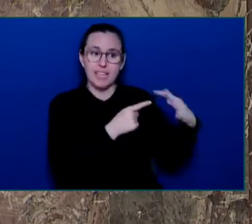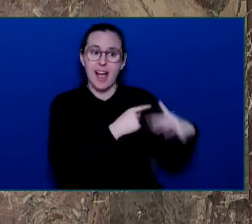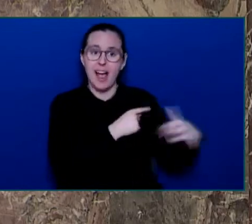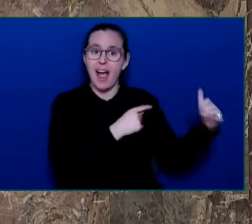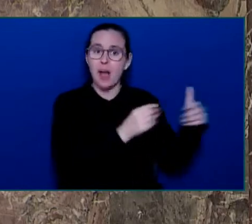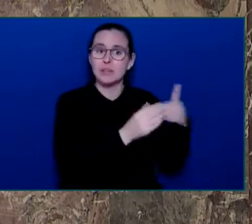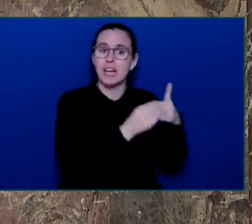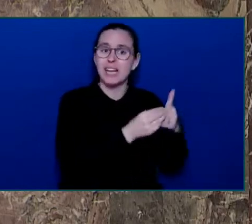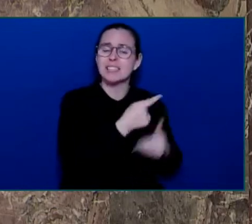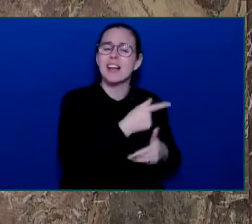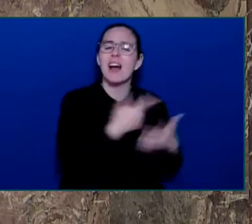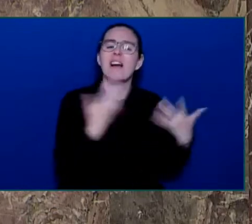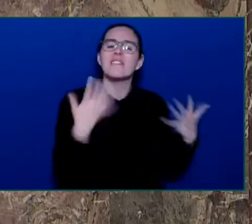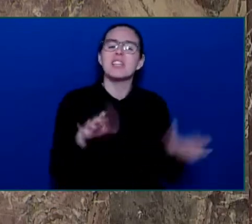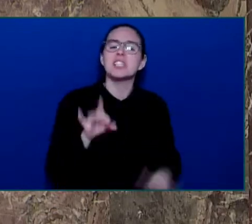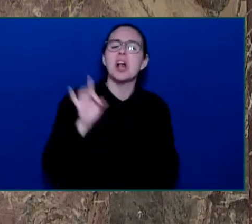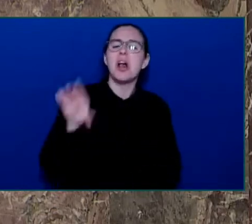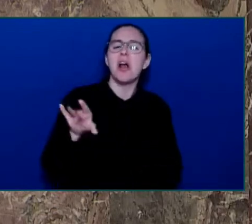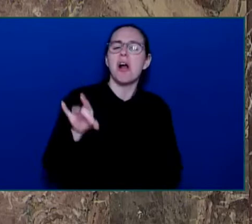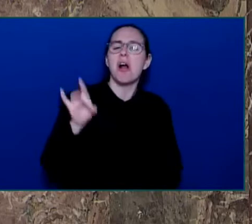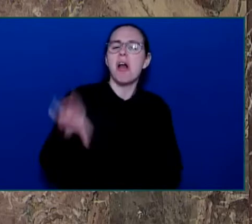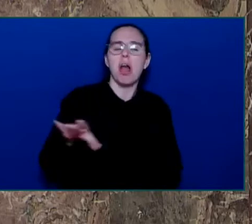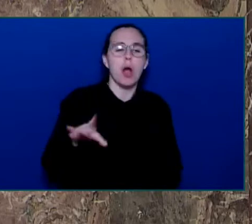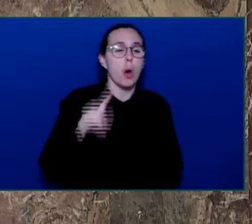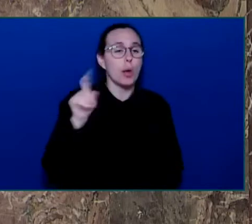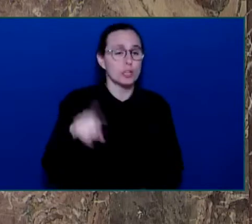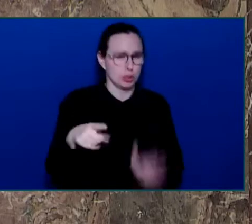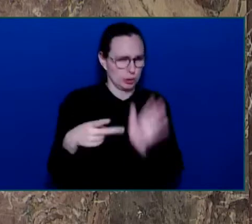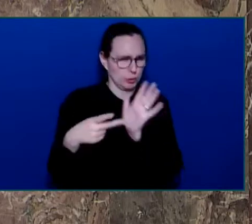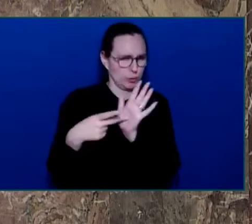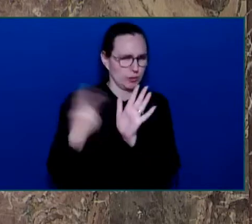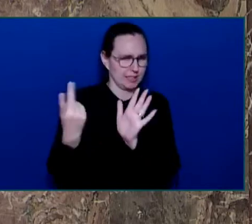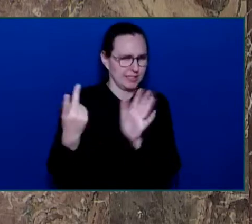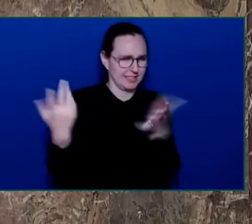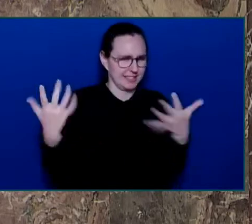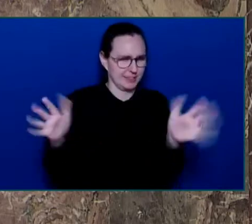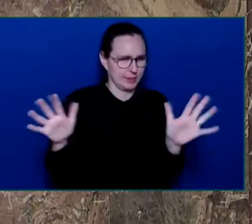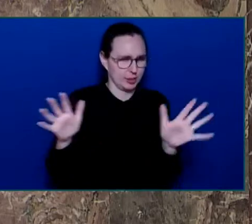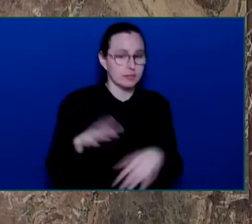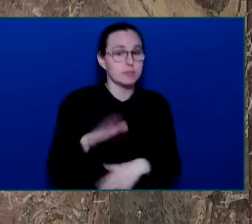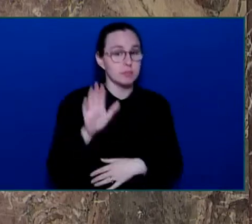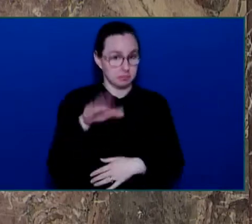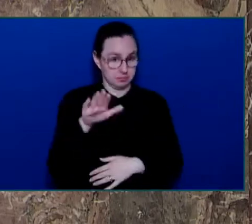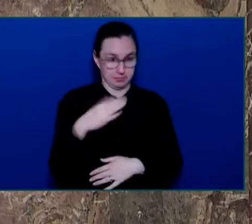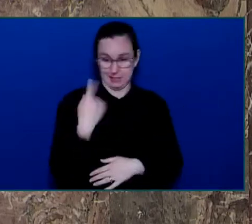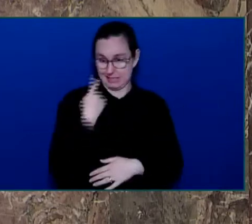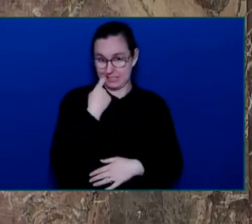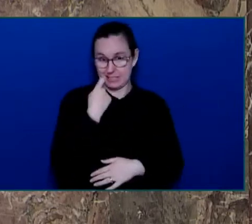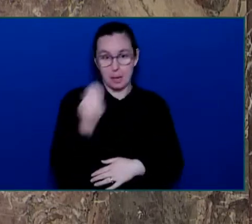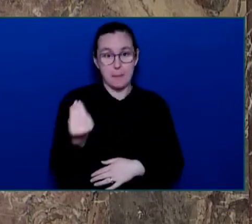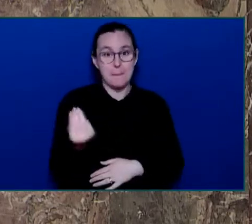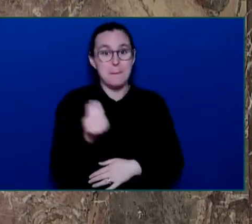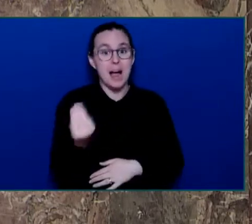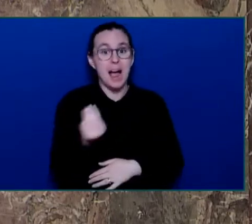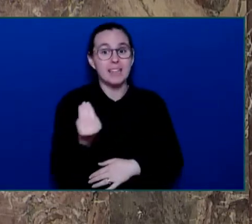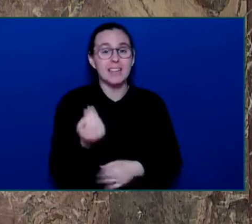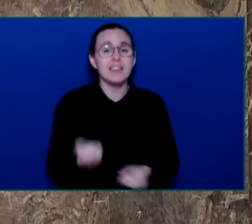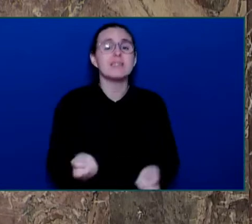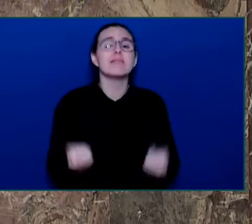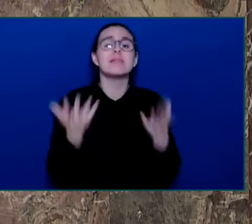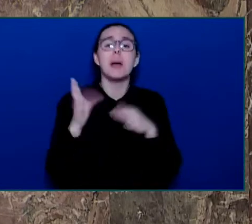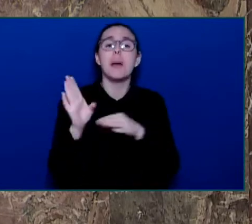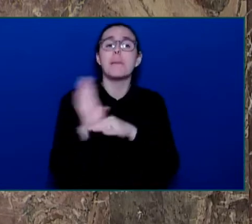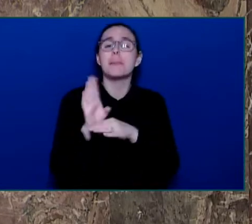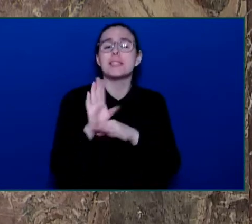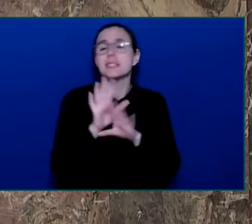economists, as recently as Monday, in Business in Vancouver, have pointed out the flaws in BCBC's analysis. They